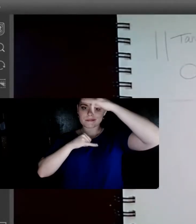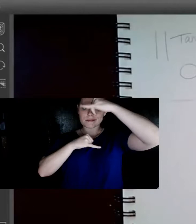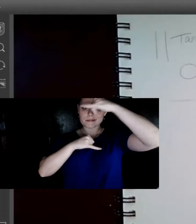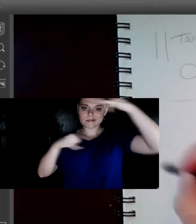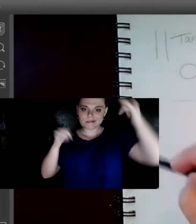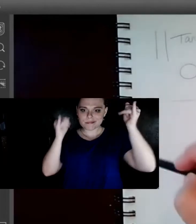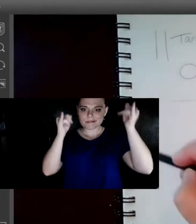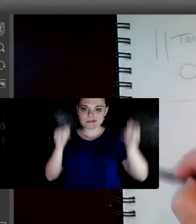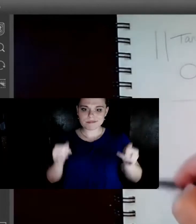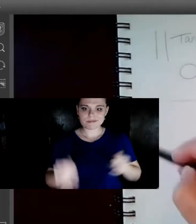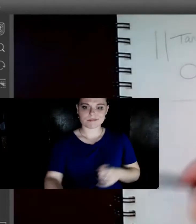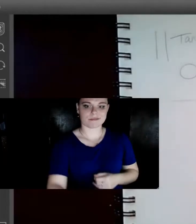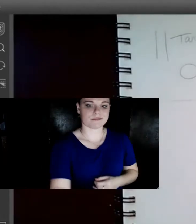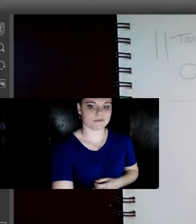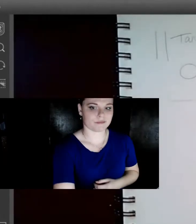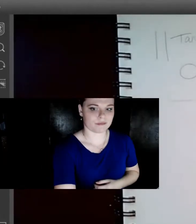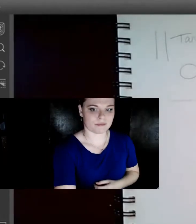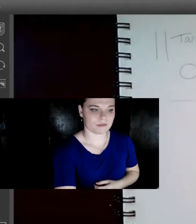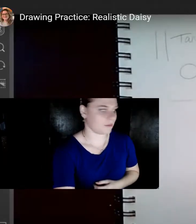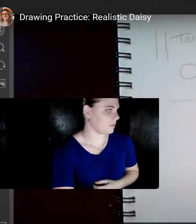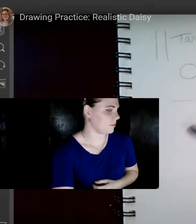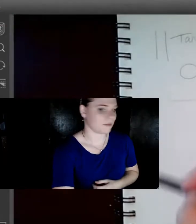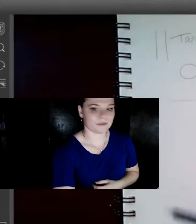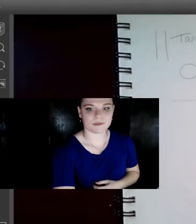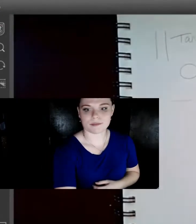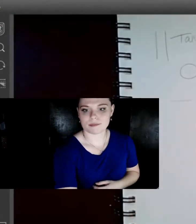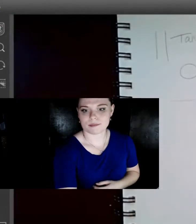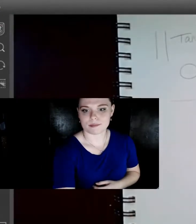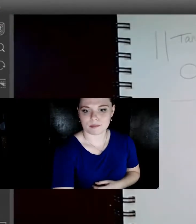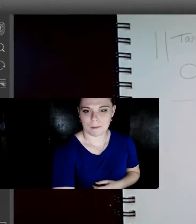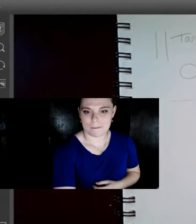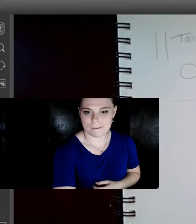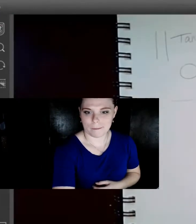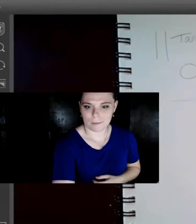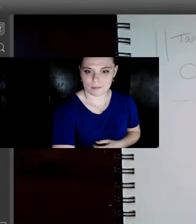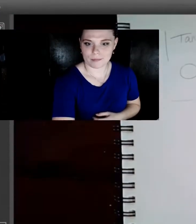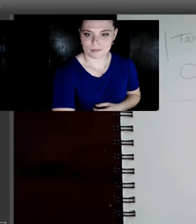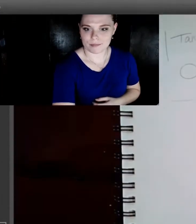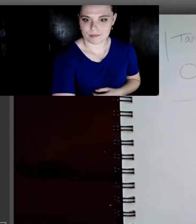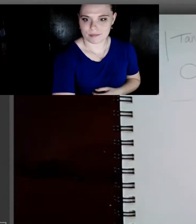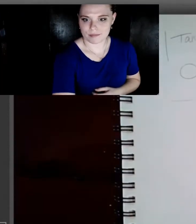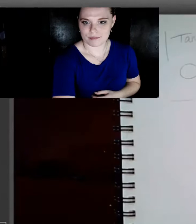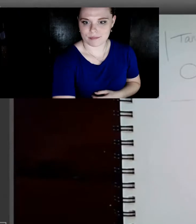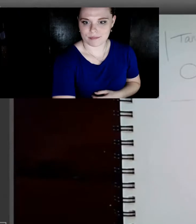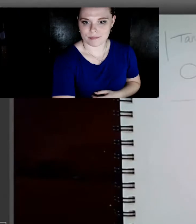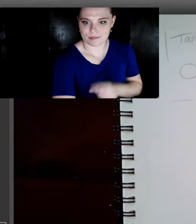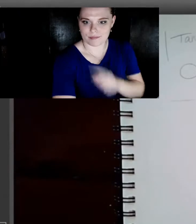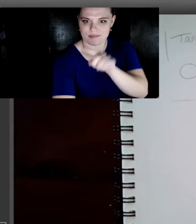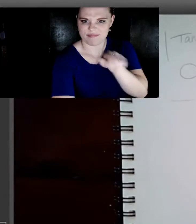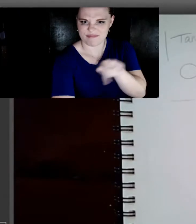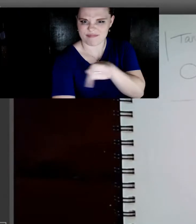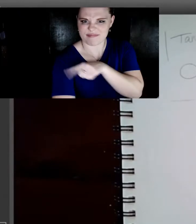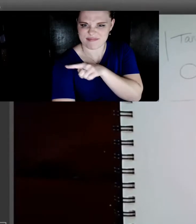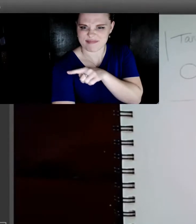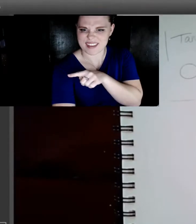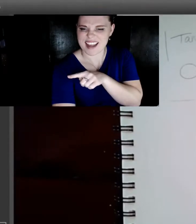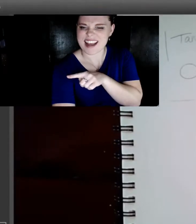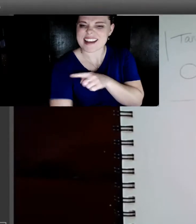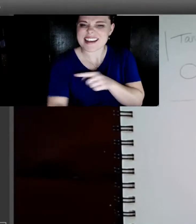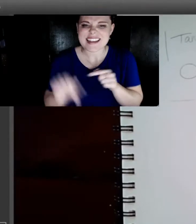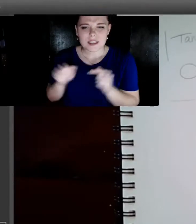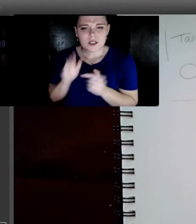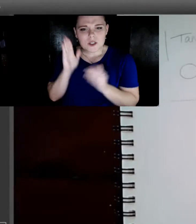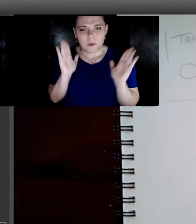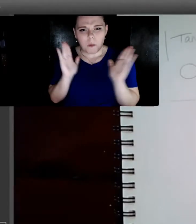the sides, and I've made myself a little area that I want to draw in. So I know that I want to keep my flower in this